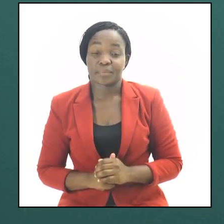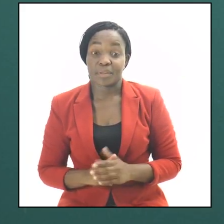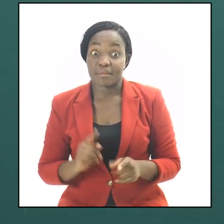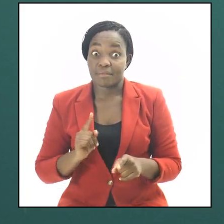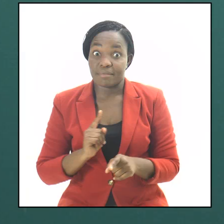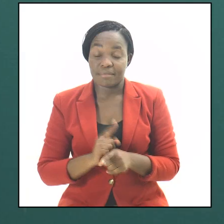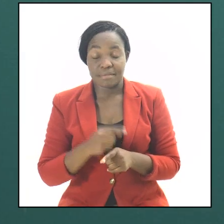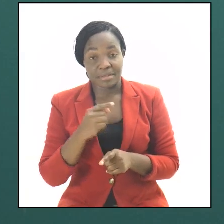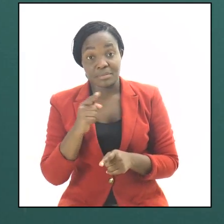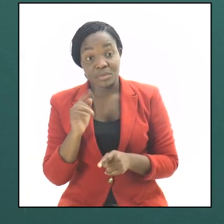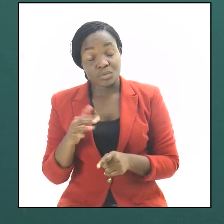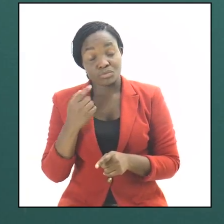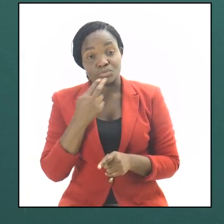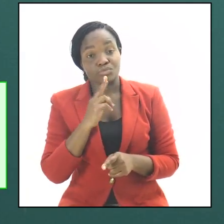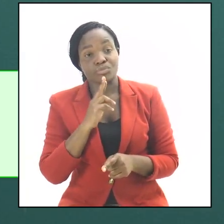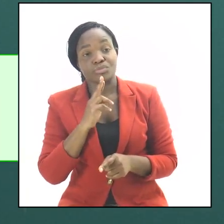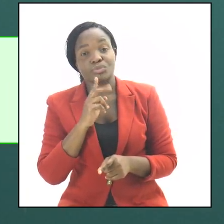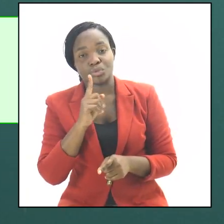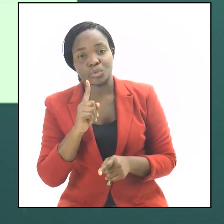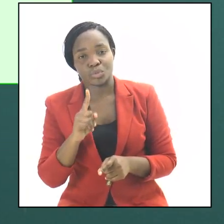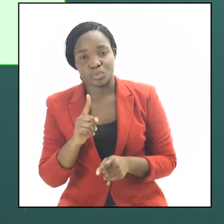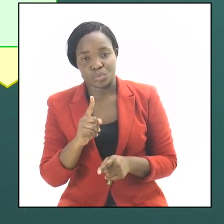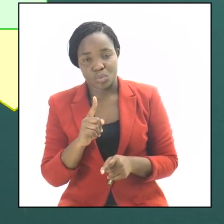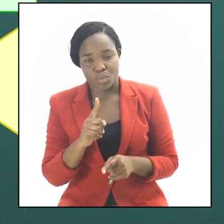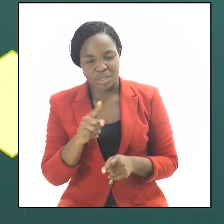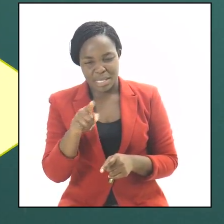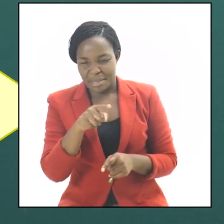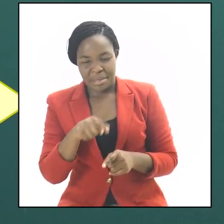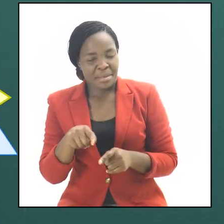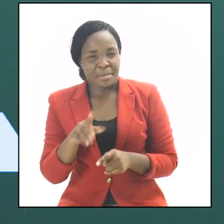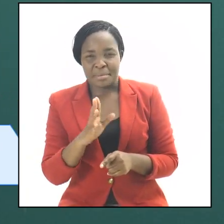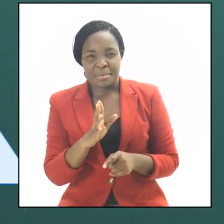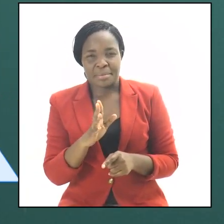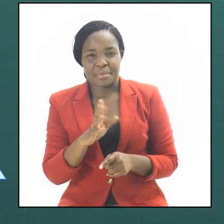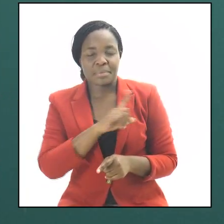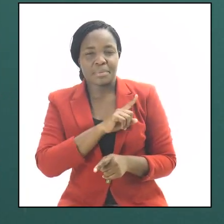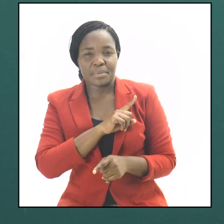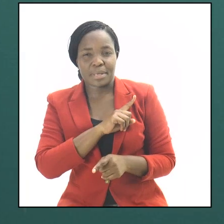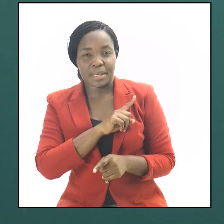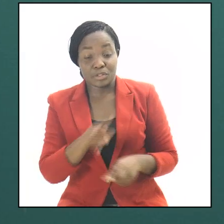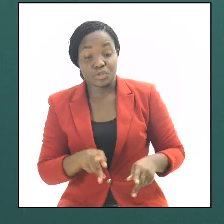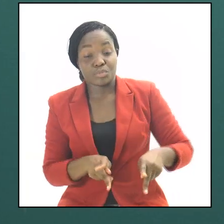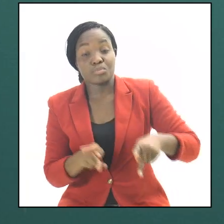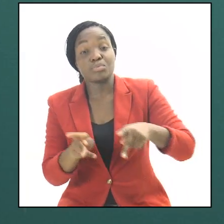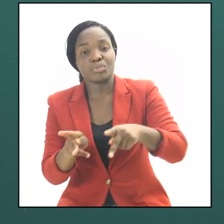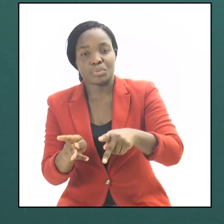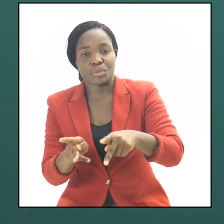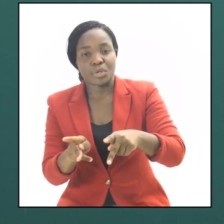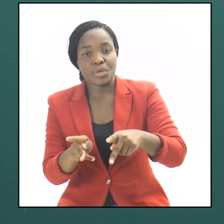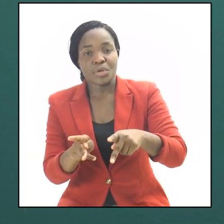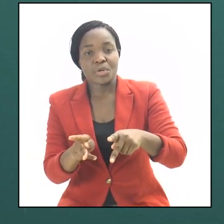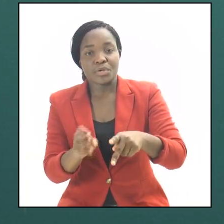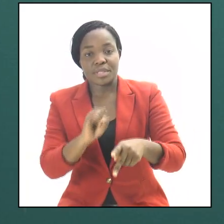Firstly, I want to tell you what quadrilaterals are. Why? Because a parallelogram, the shape